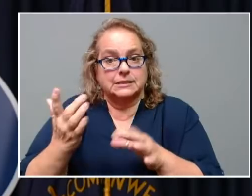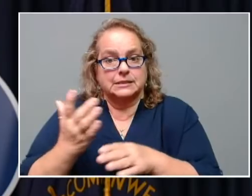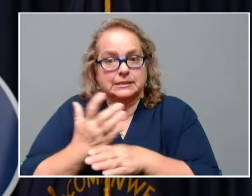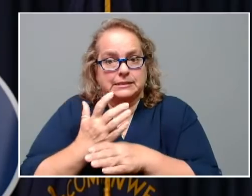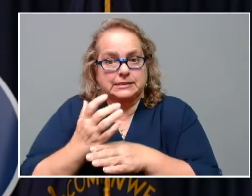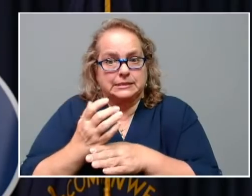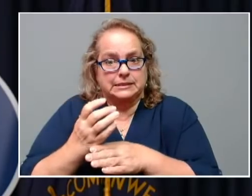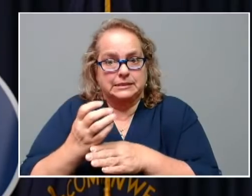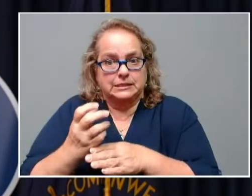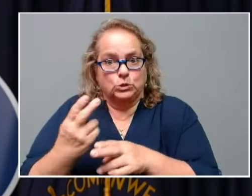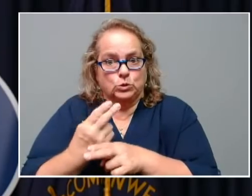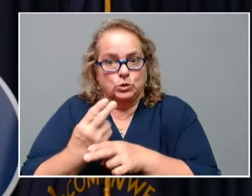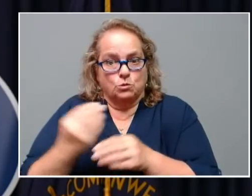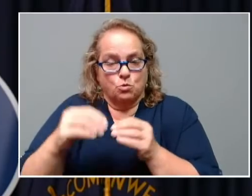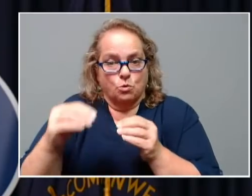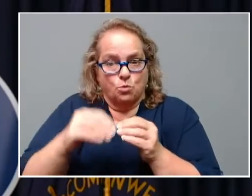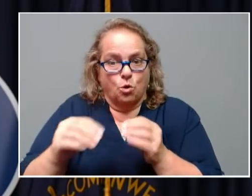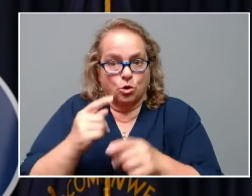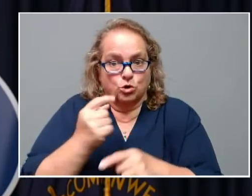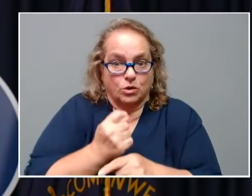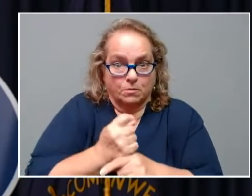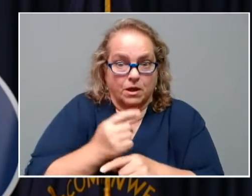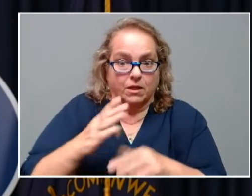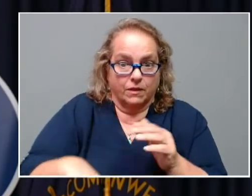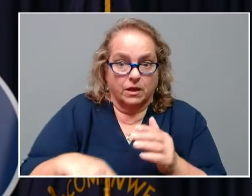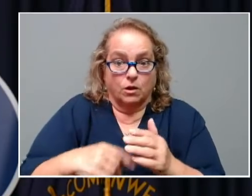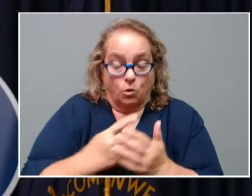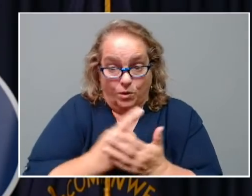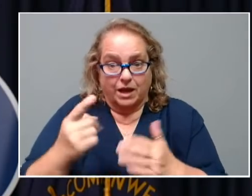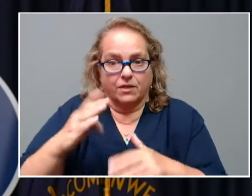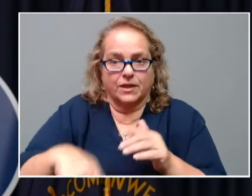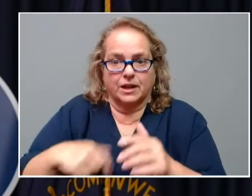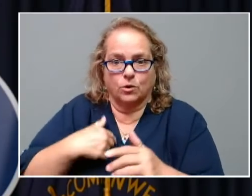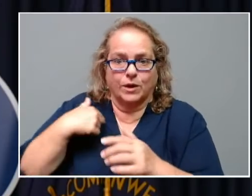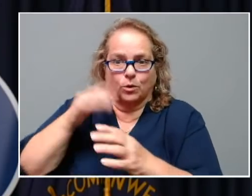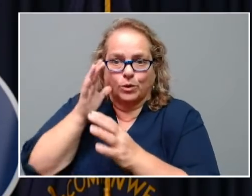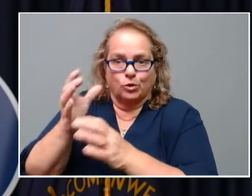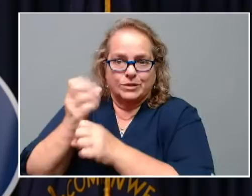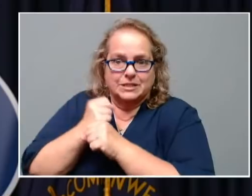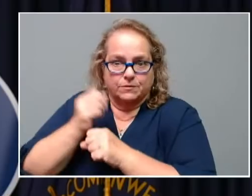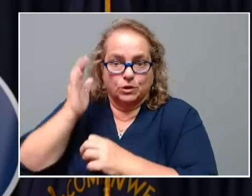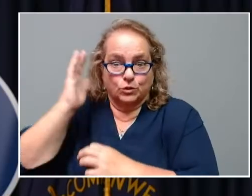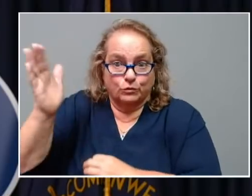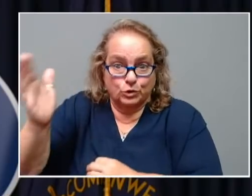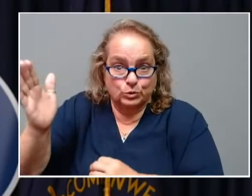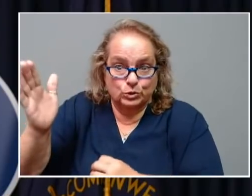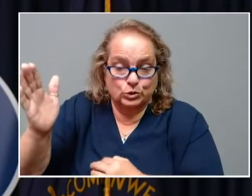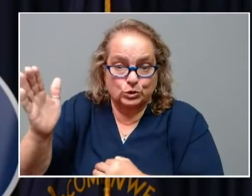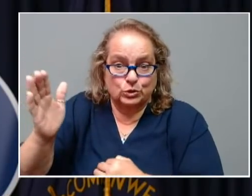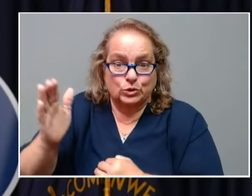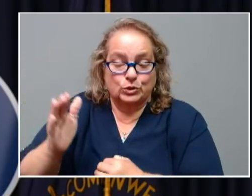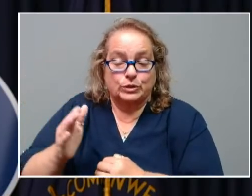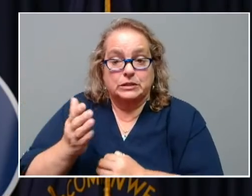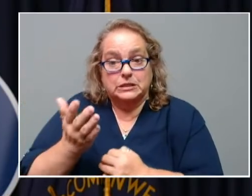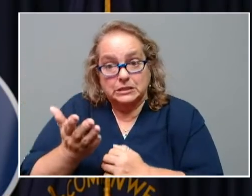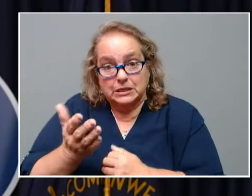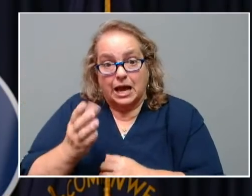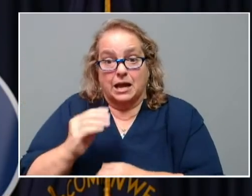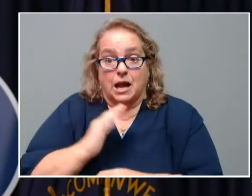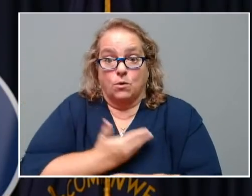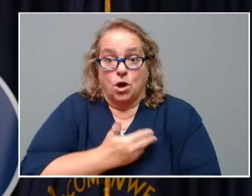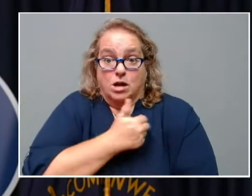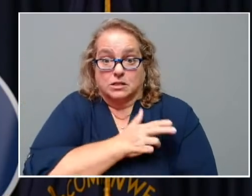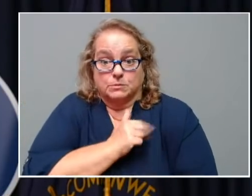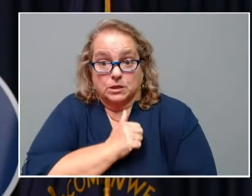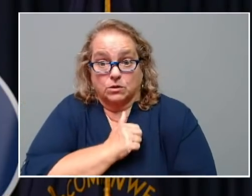treatments per week than we are going to receive in the future. And our hospitals, whether it's